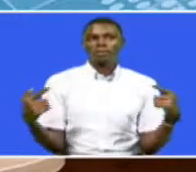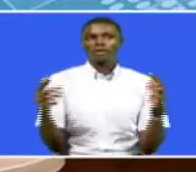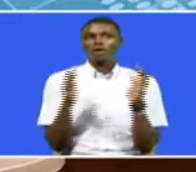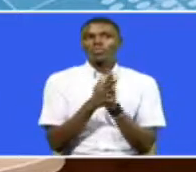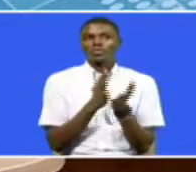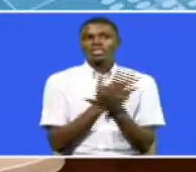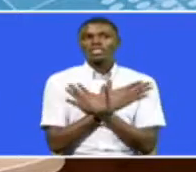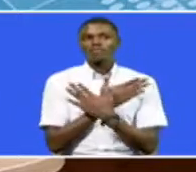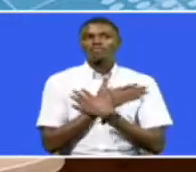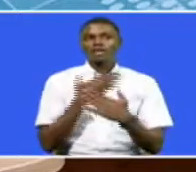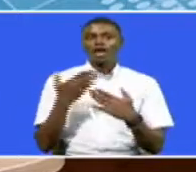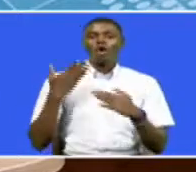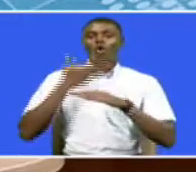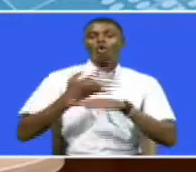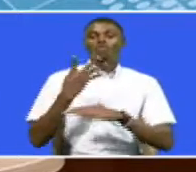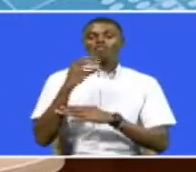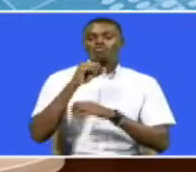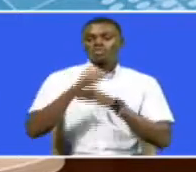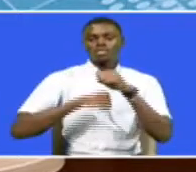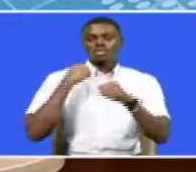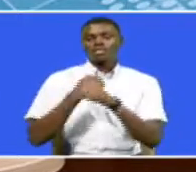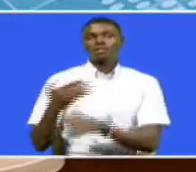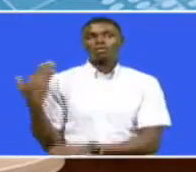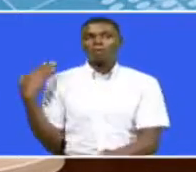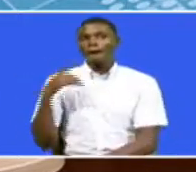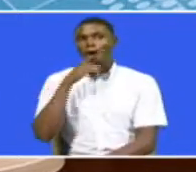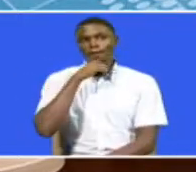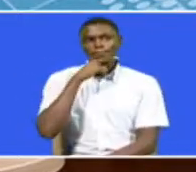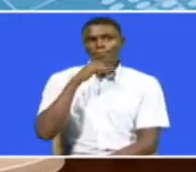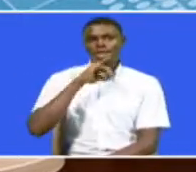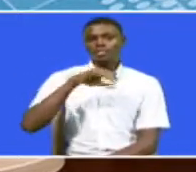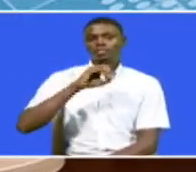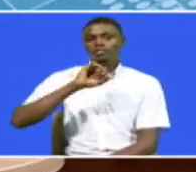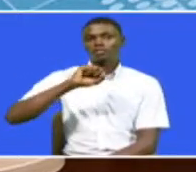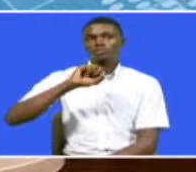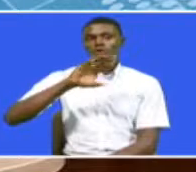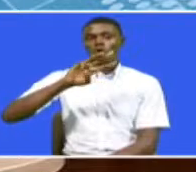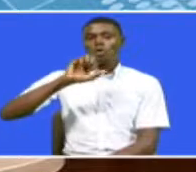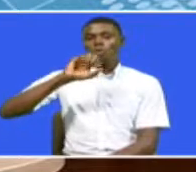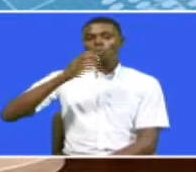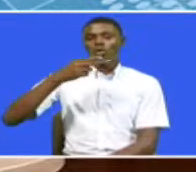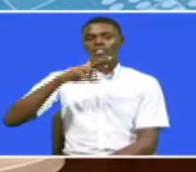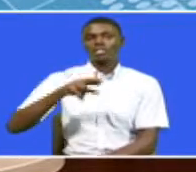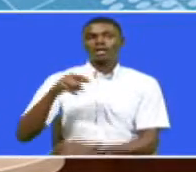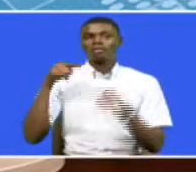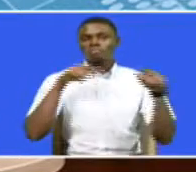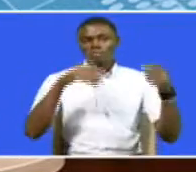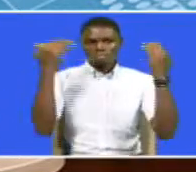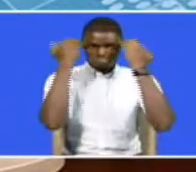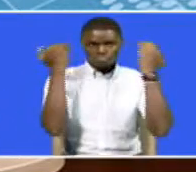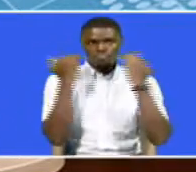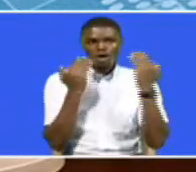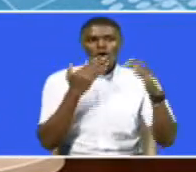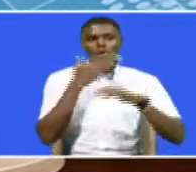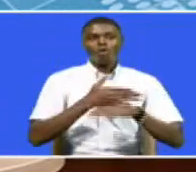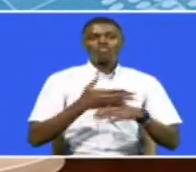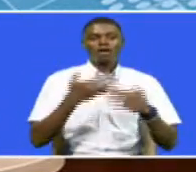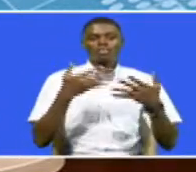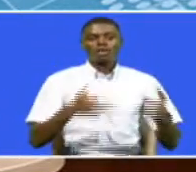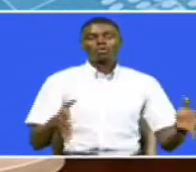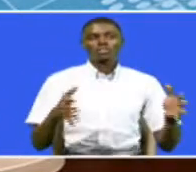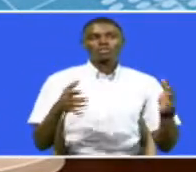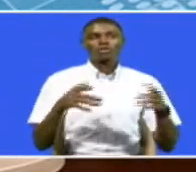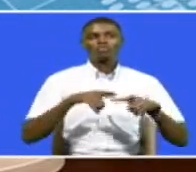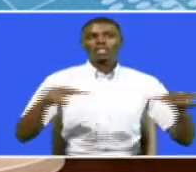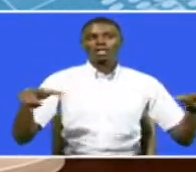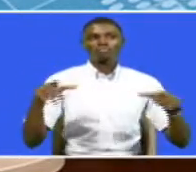a friend over 40 years ago. The man, George Oshira, is now blaming the judicial system over the loss of his ancestral land. And